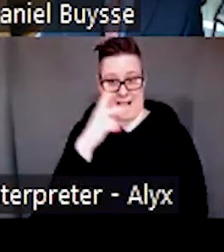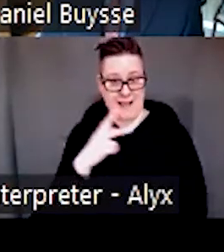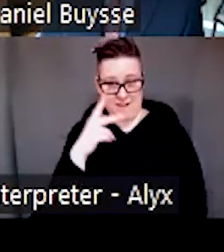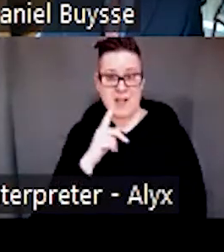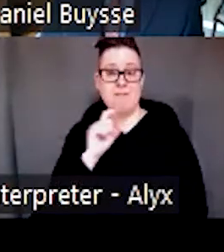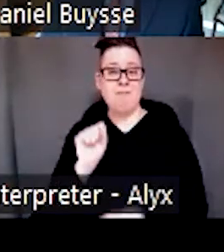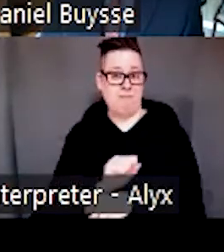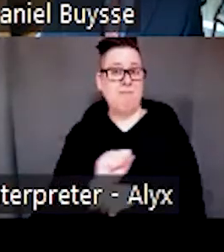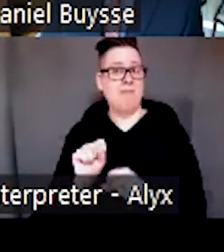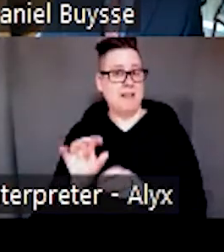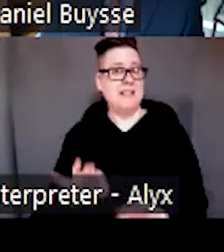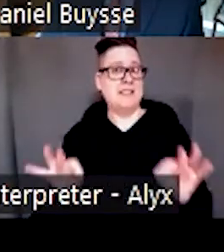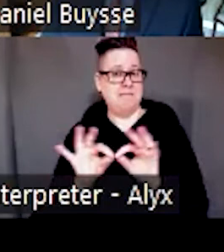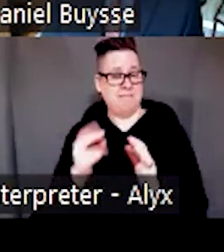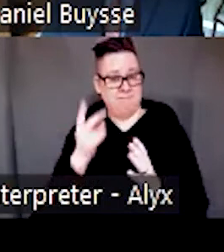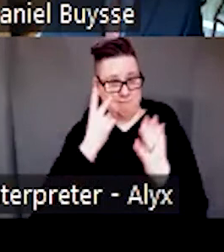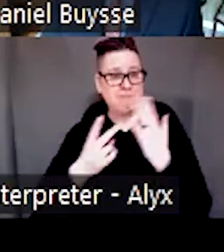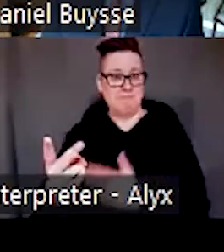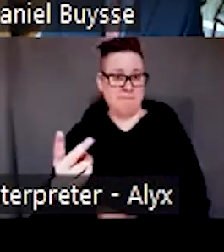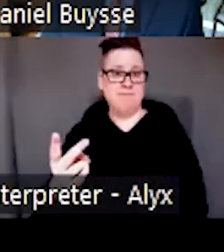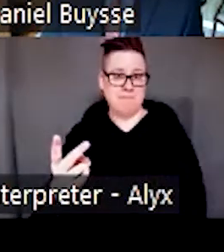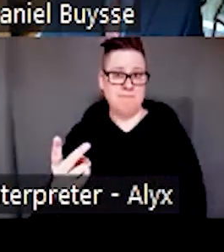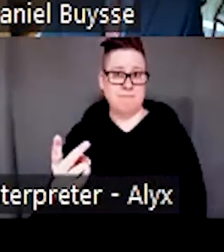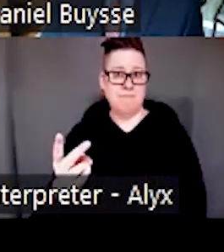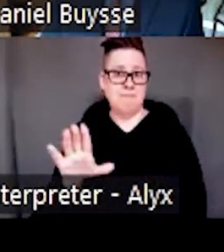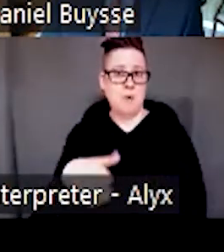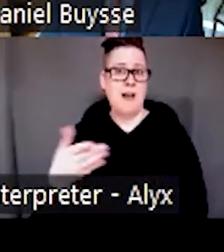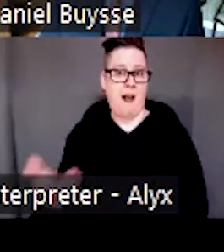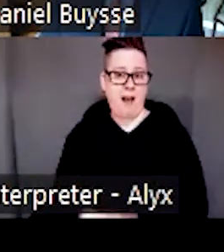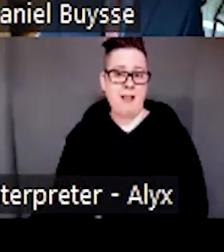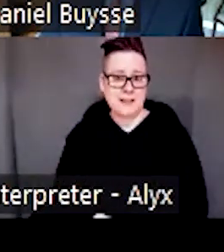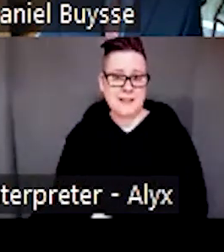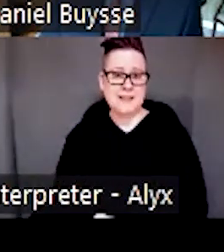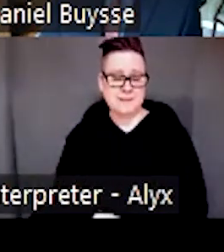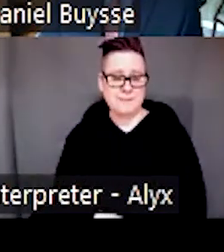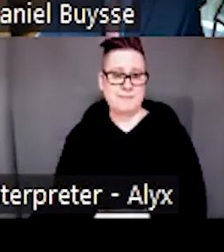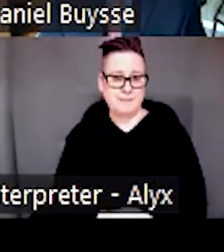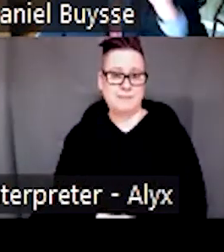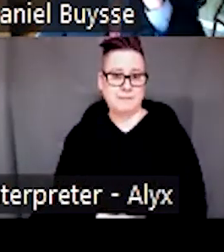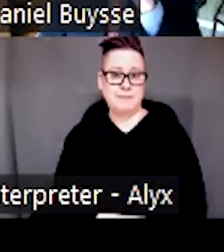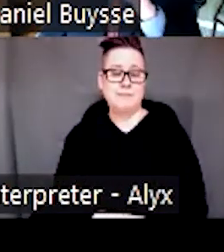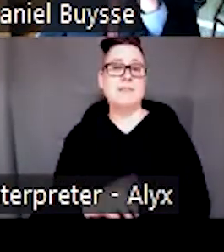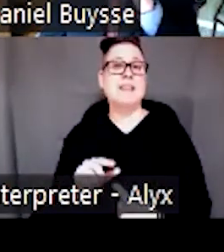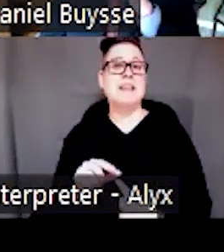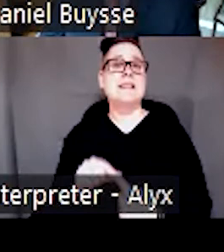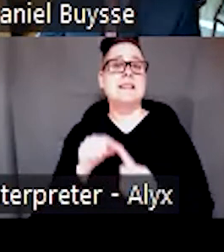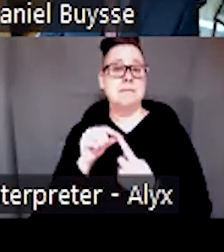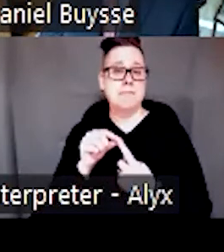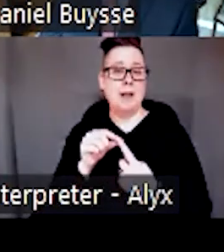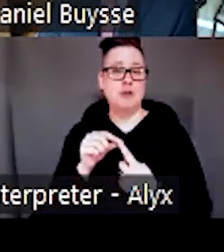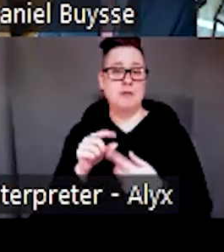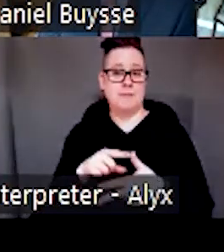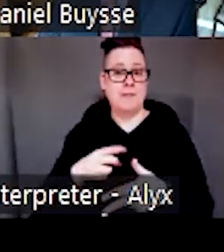was a significant predictor of mortality. And that in particular, the high